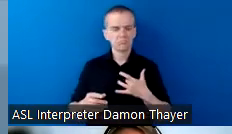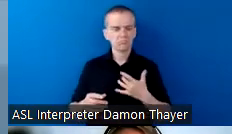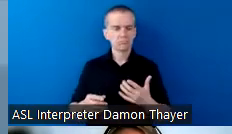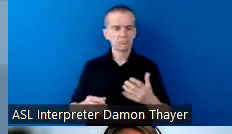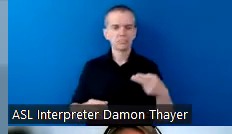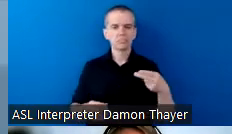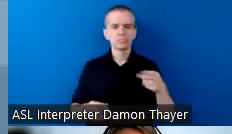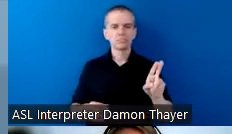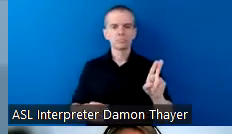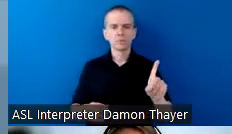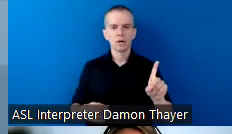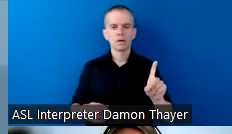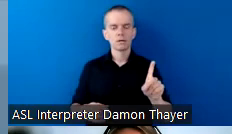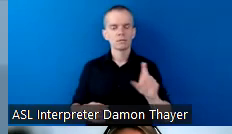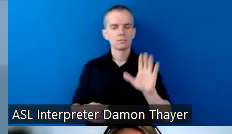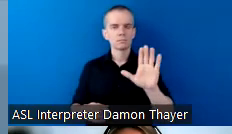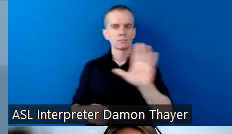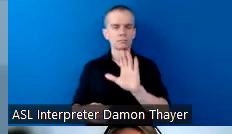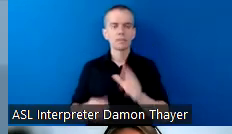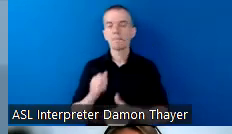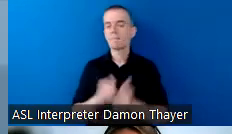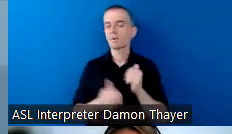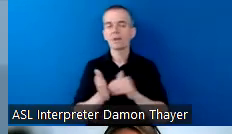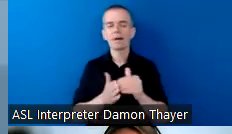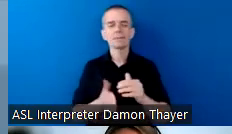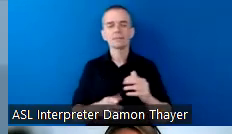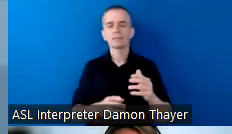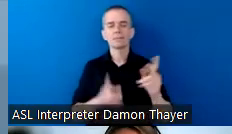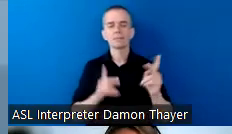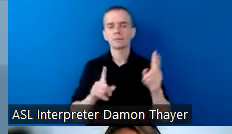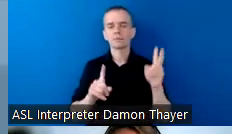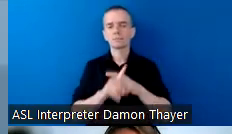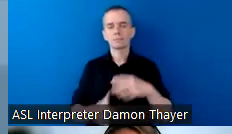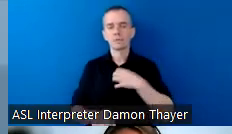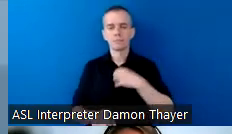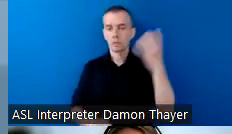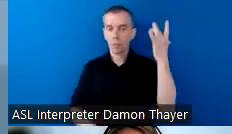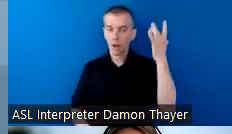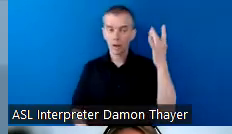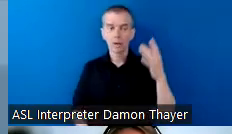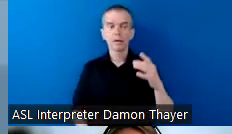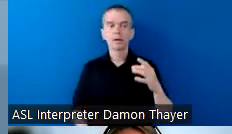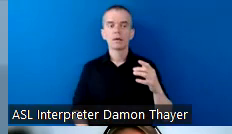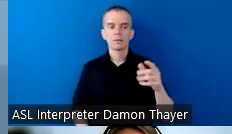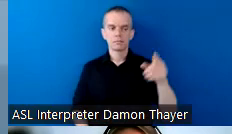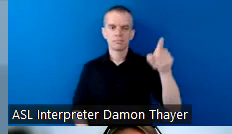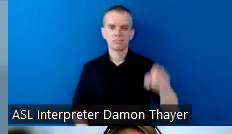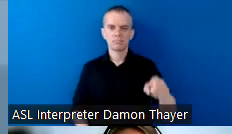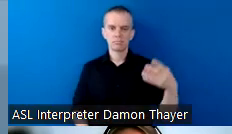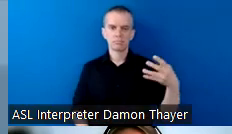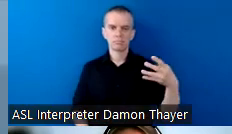HUD, the most frequent basis of claims are because of members of these protected